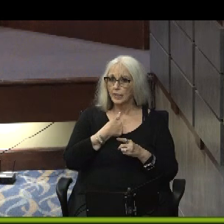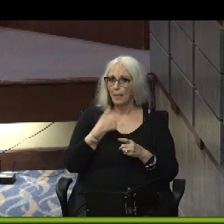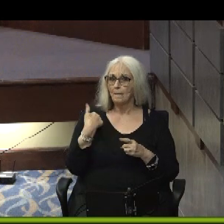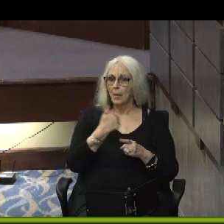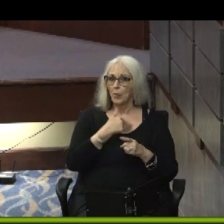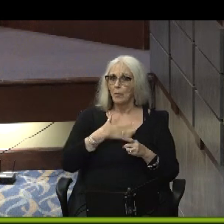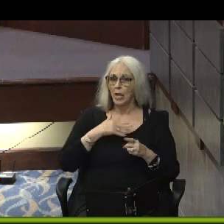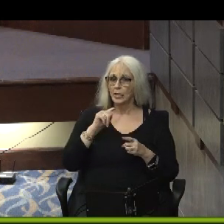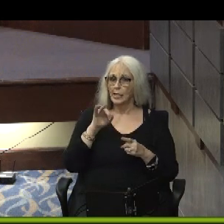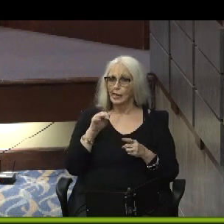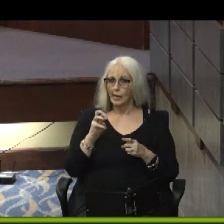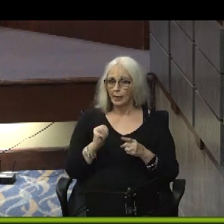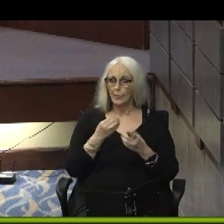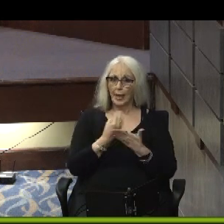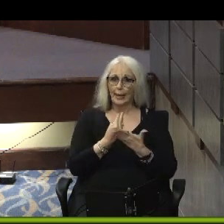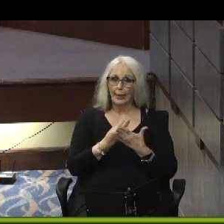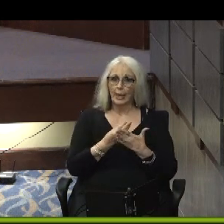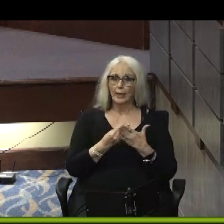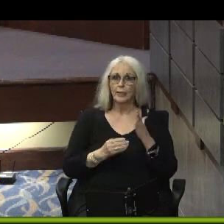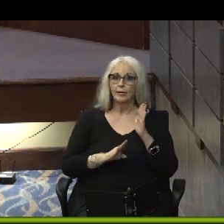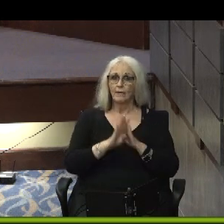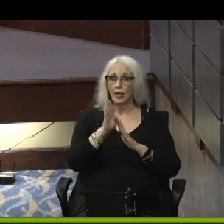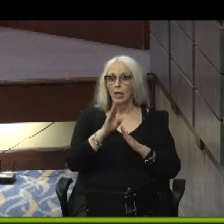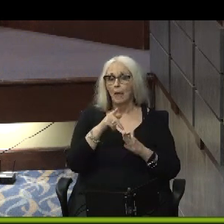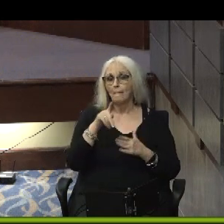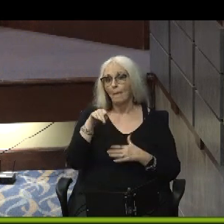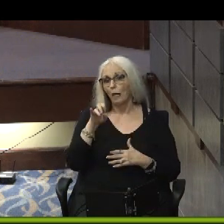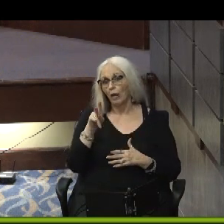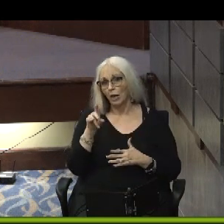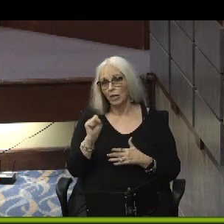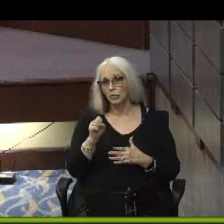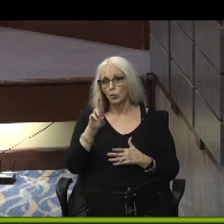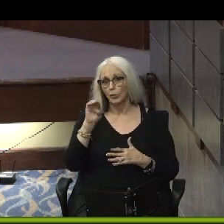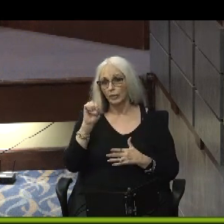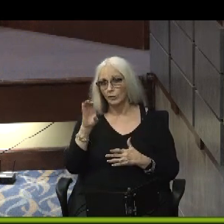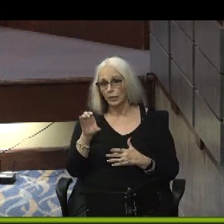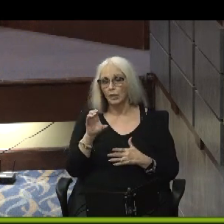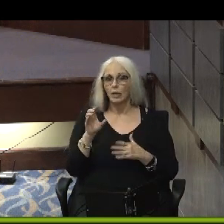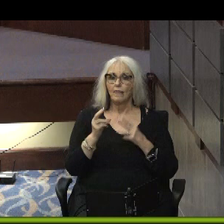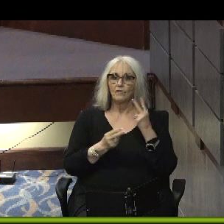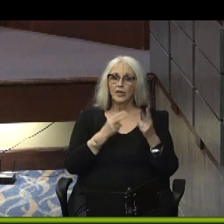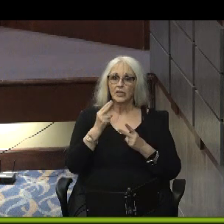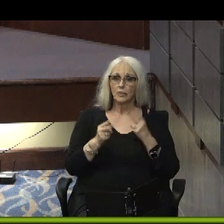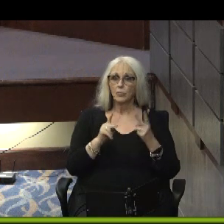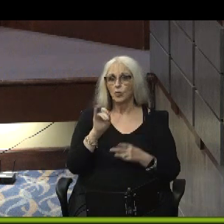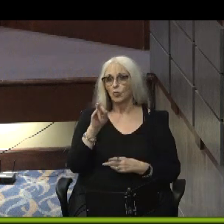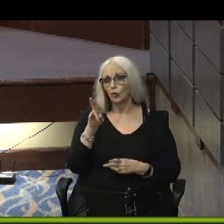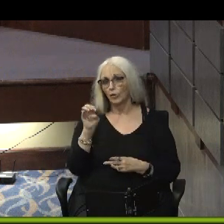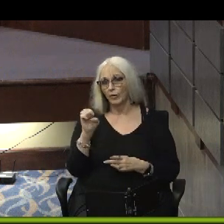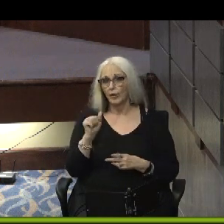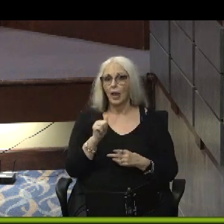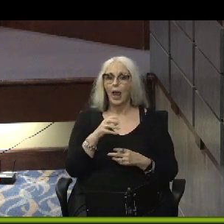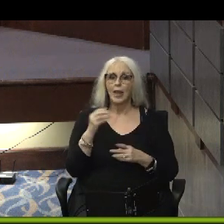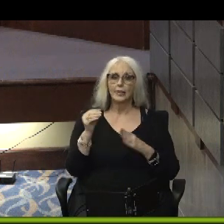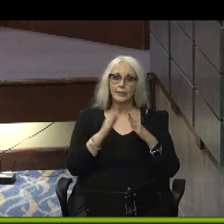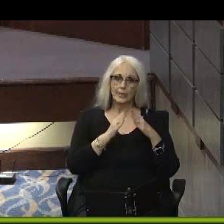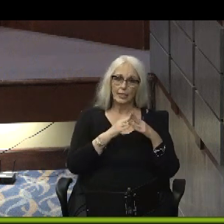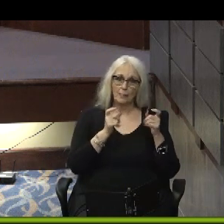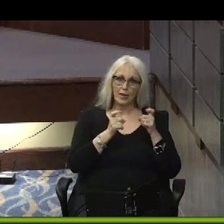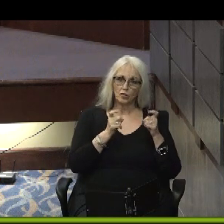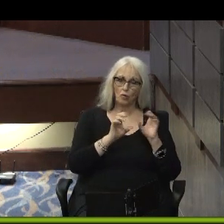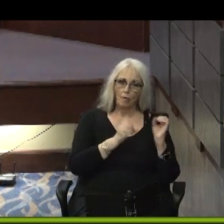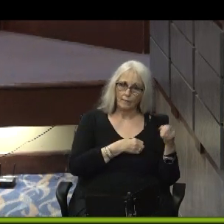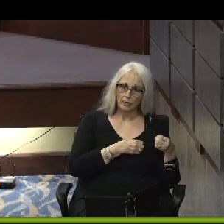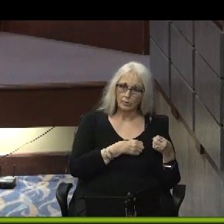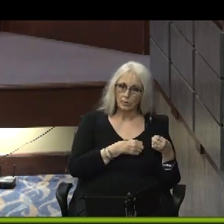team, Economic Development, Parks and Rec, the Convention and Visitors Bureau, and our city manager's office. So what are our intended